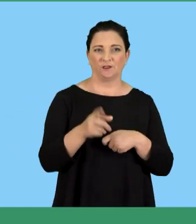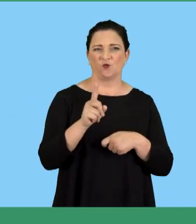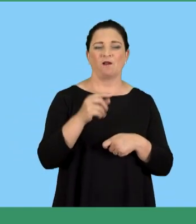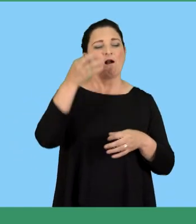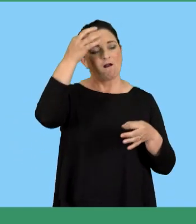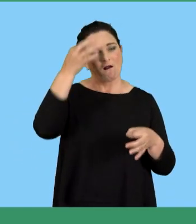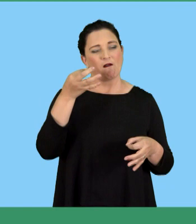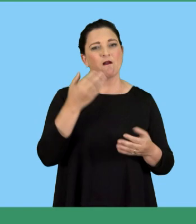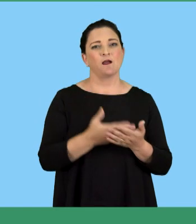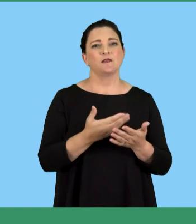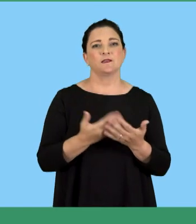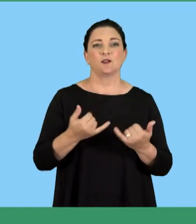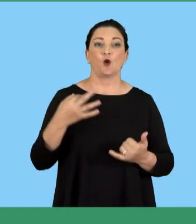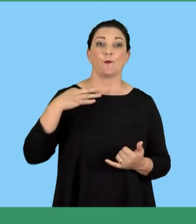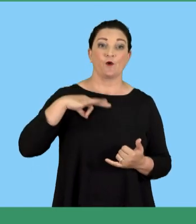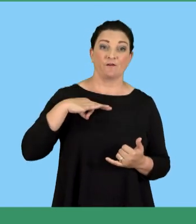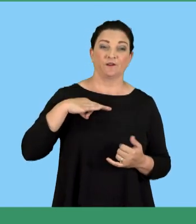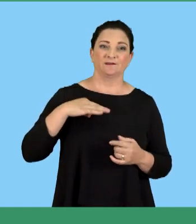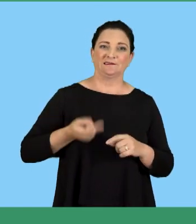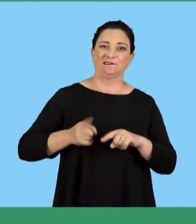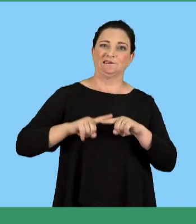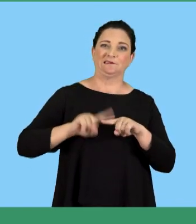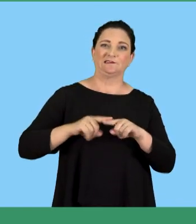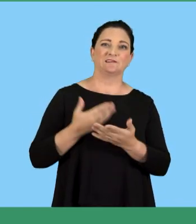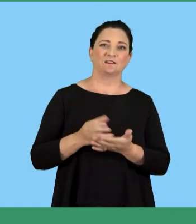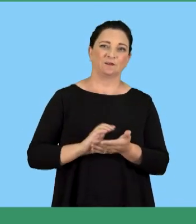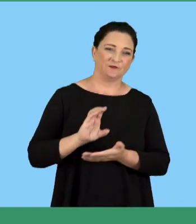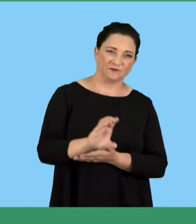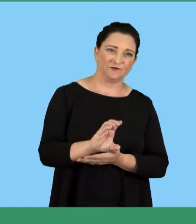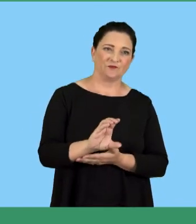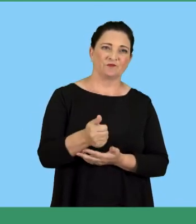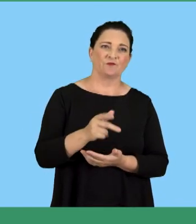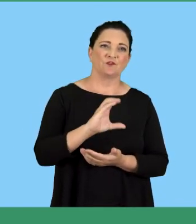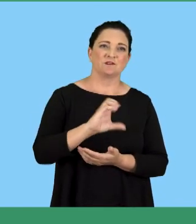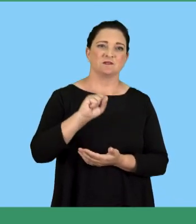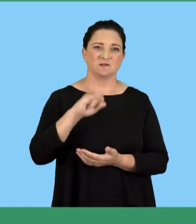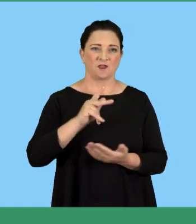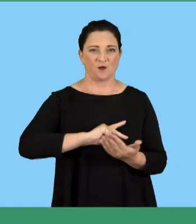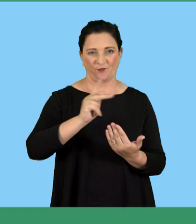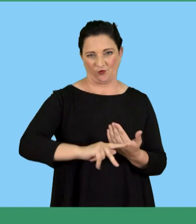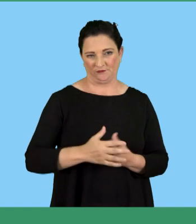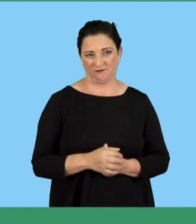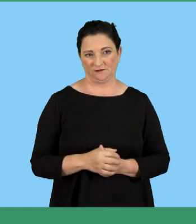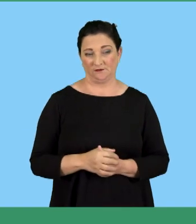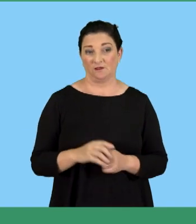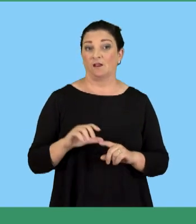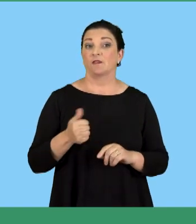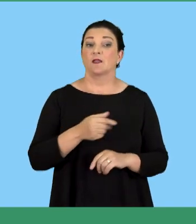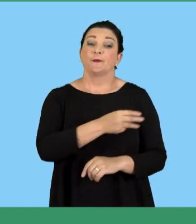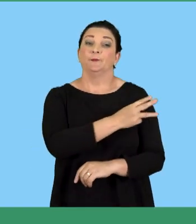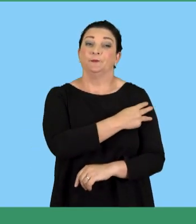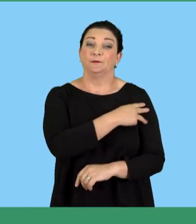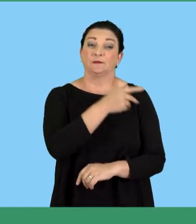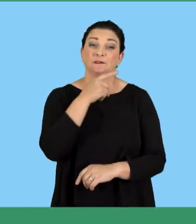to invest their surplus profit in corporate social investment projects. The management also ensures that